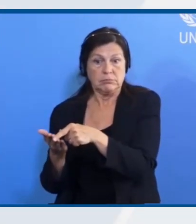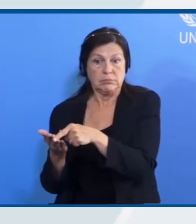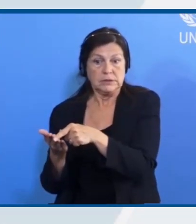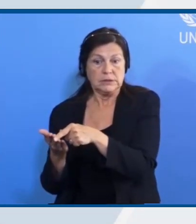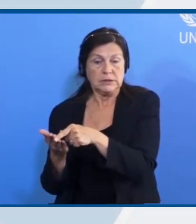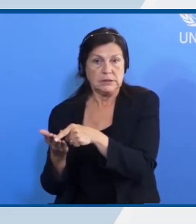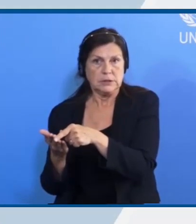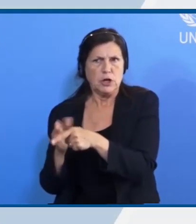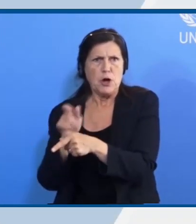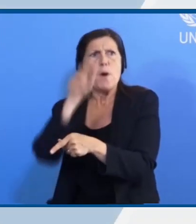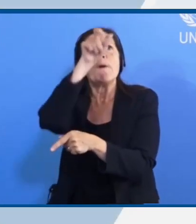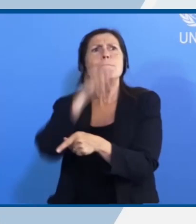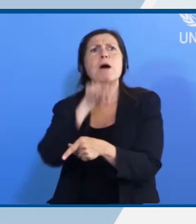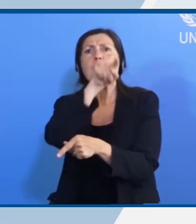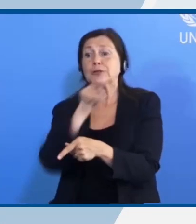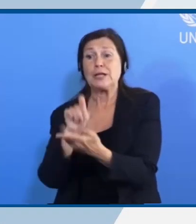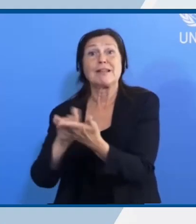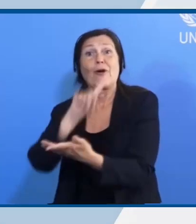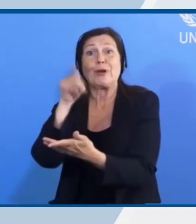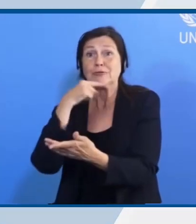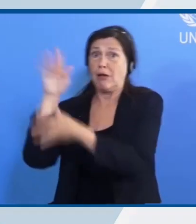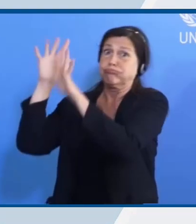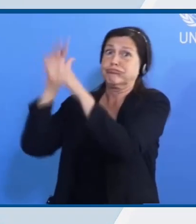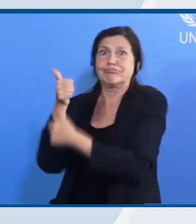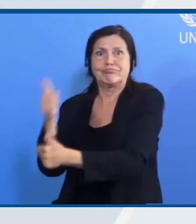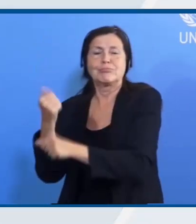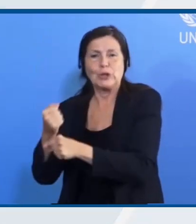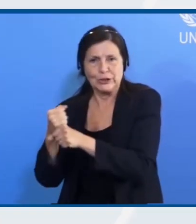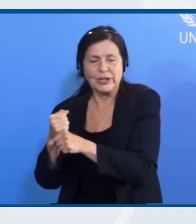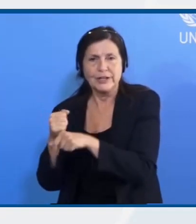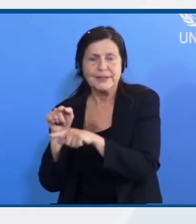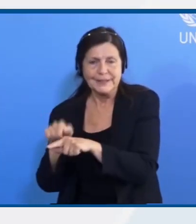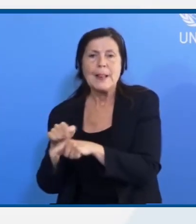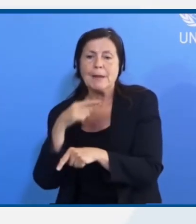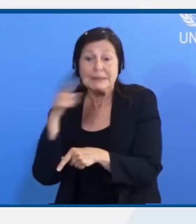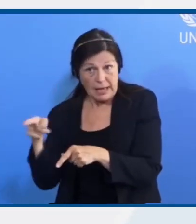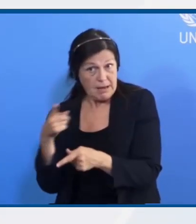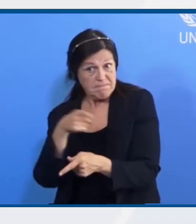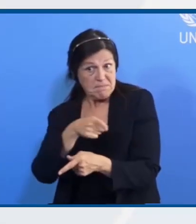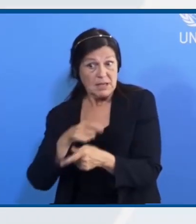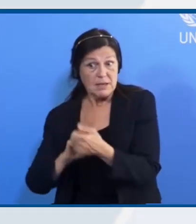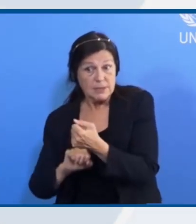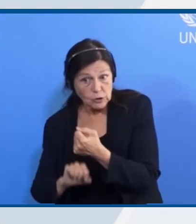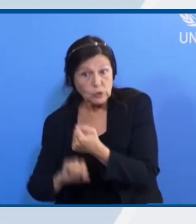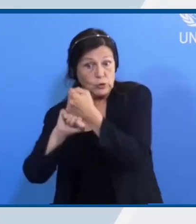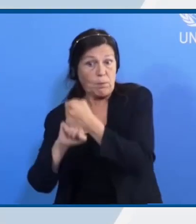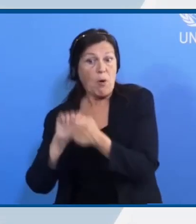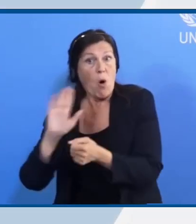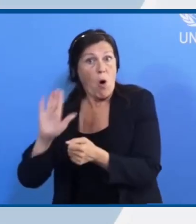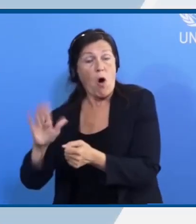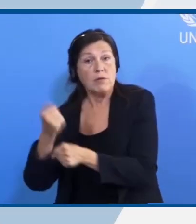asking that question is congratulating you for your excellent work. And Alessandro, the question to you is asking us, will